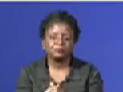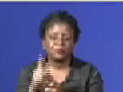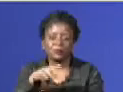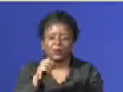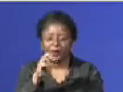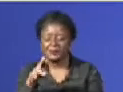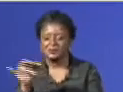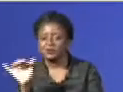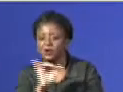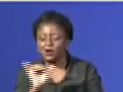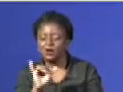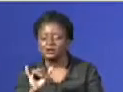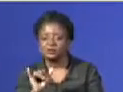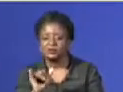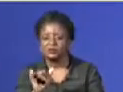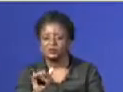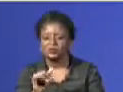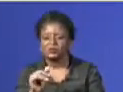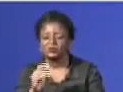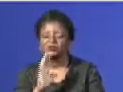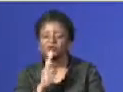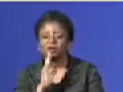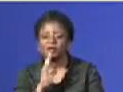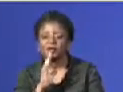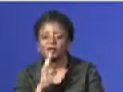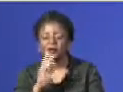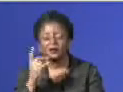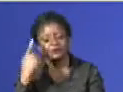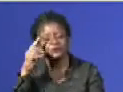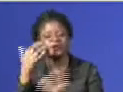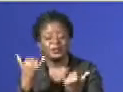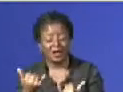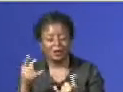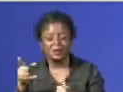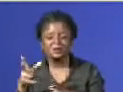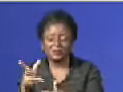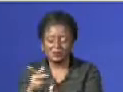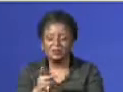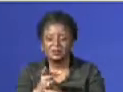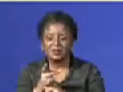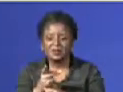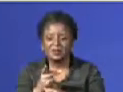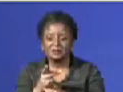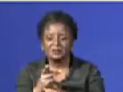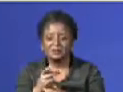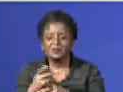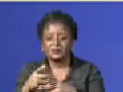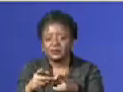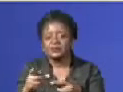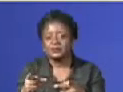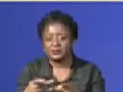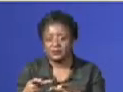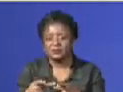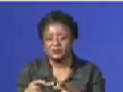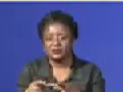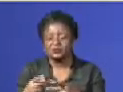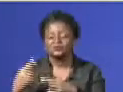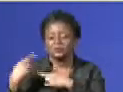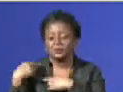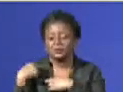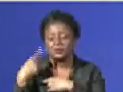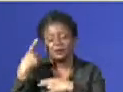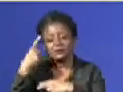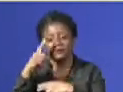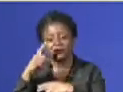The Prime Minister also disclosing that for now he will retain the portfolio post of Minister of Finance, but he named some cabinet